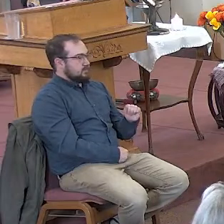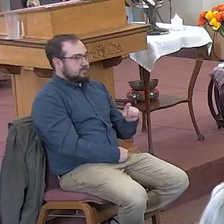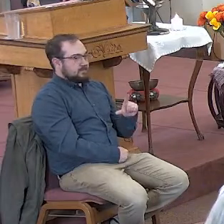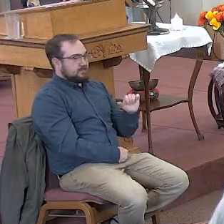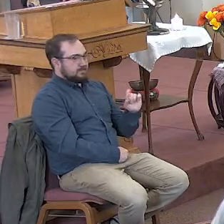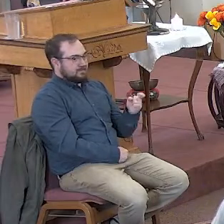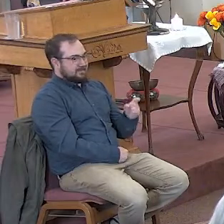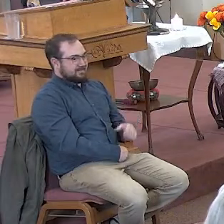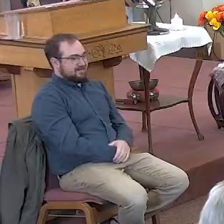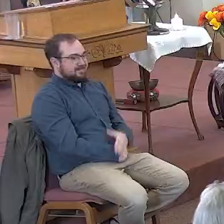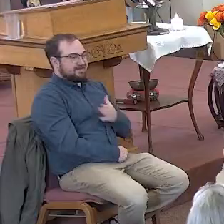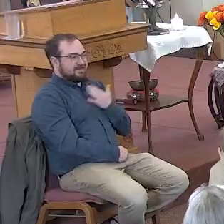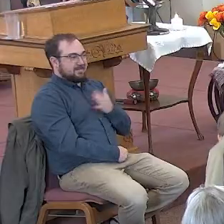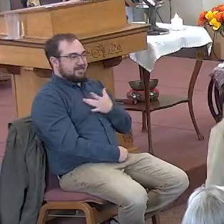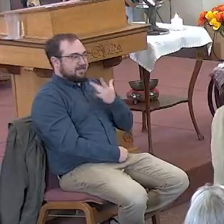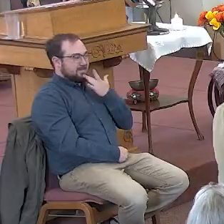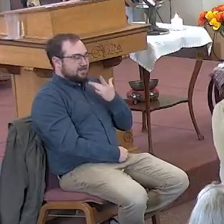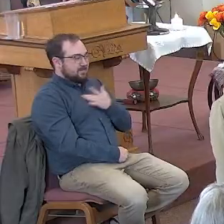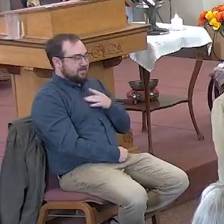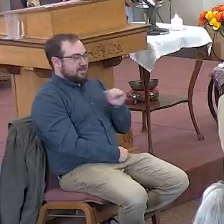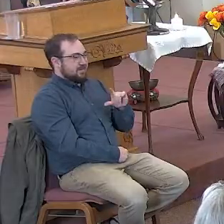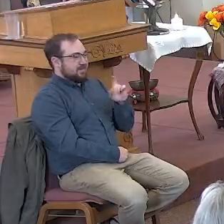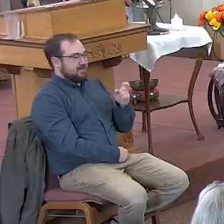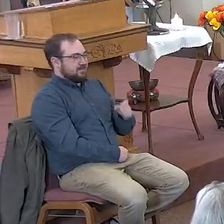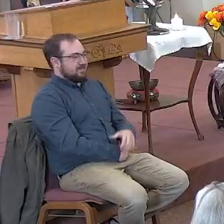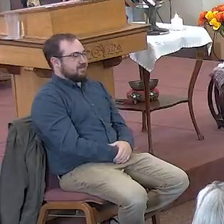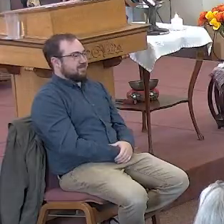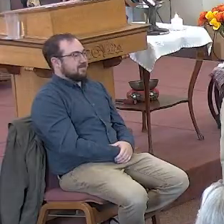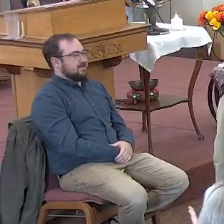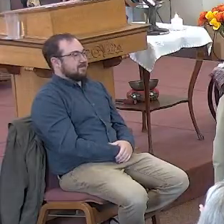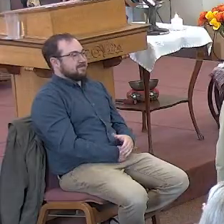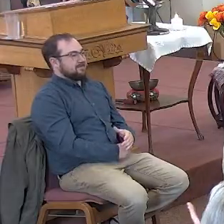Alex. Happy birthday, Alex.